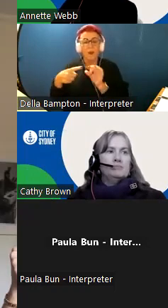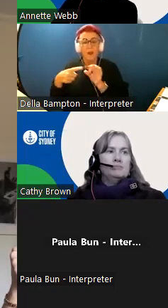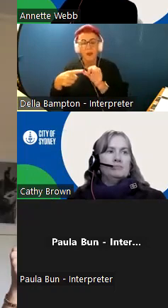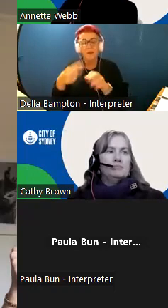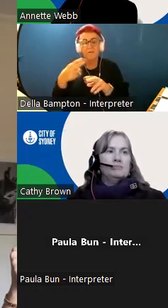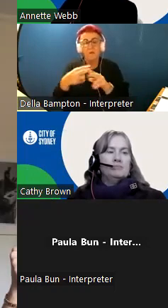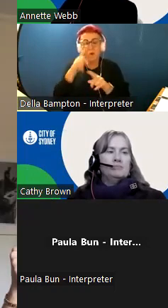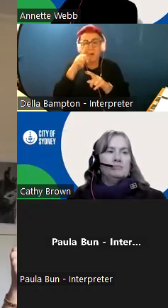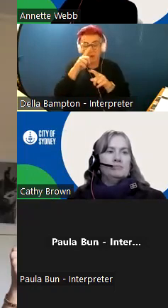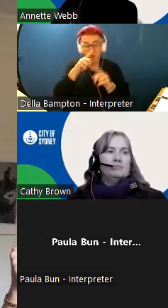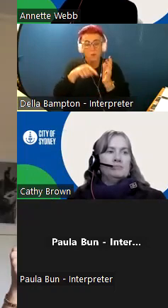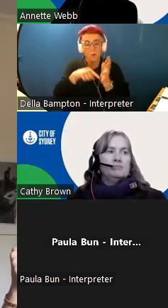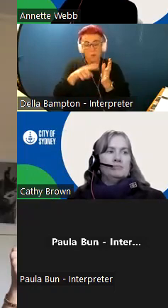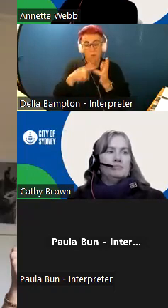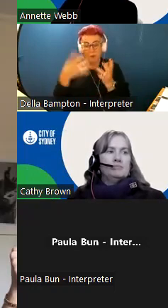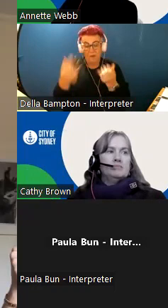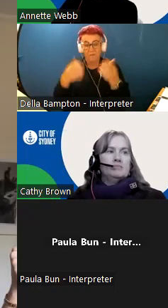attendees.